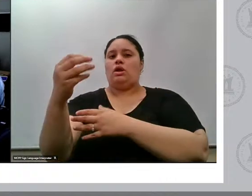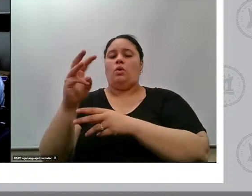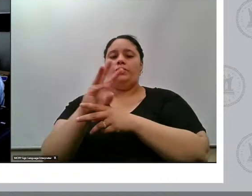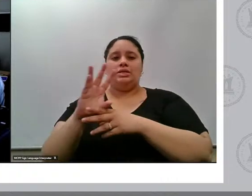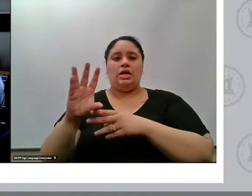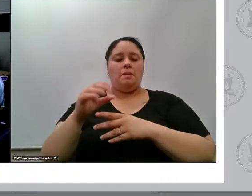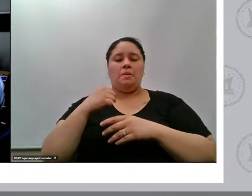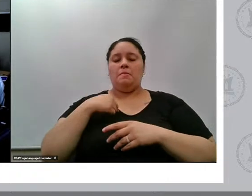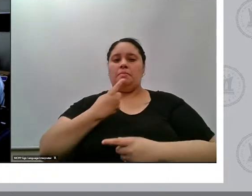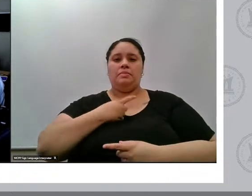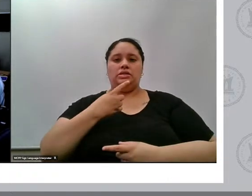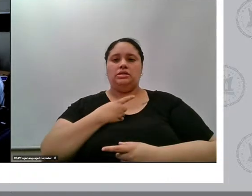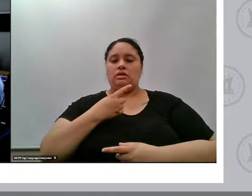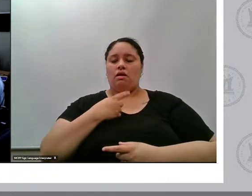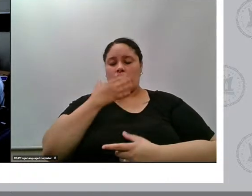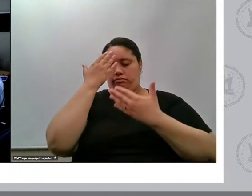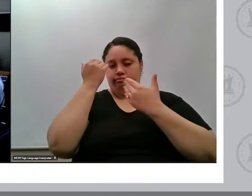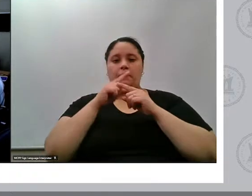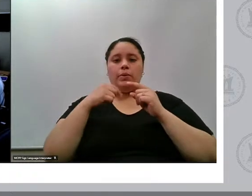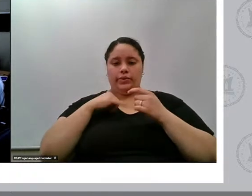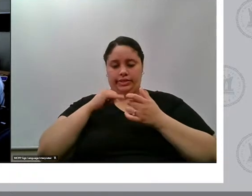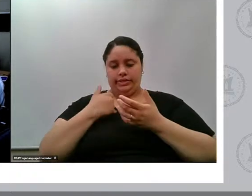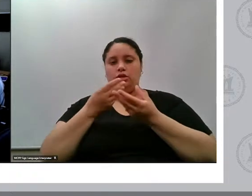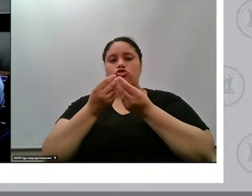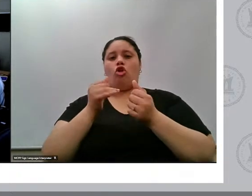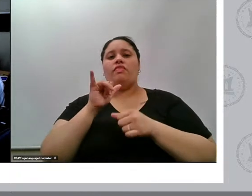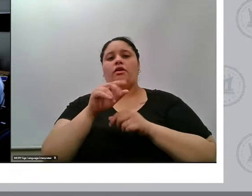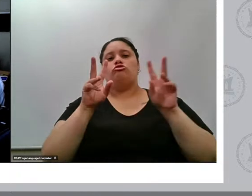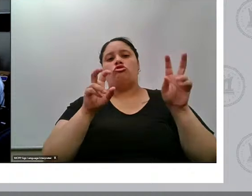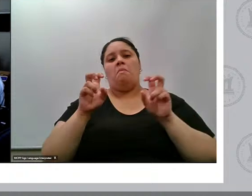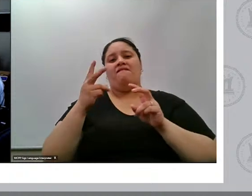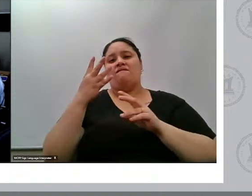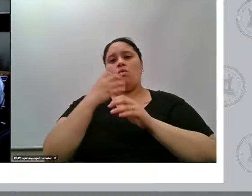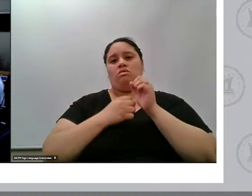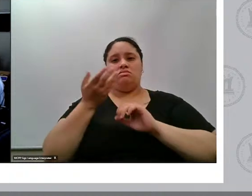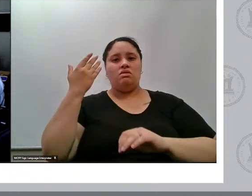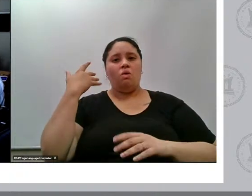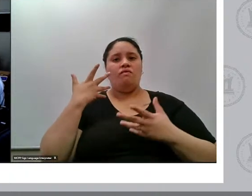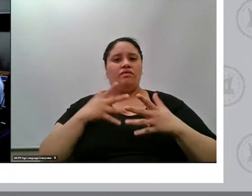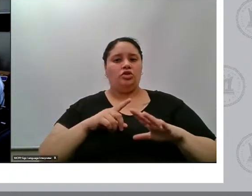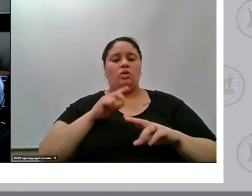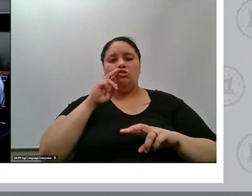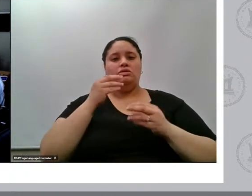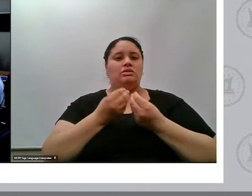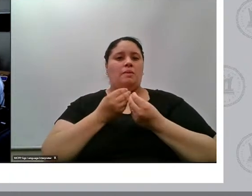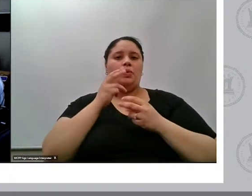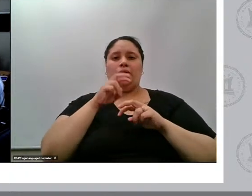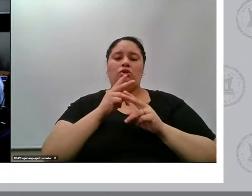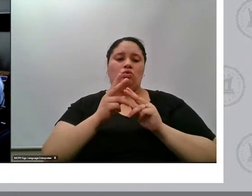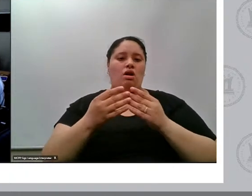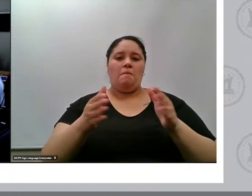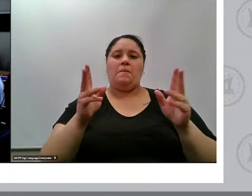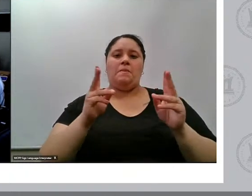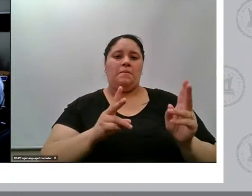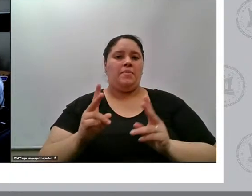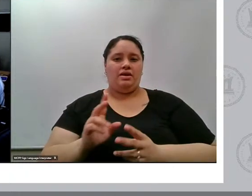like I said, my sound is terrible here. We did make a resolution on this topic 4 years ago already. So it's not something that has to be reopened.